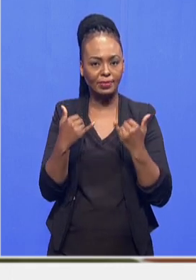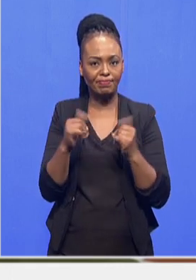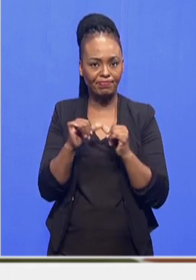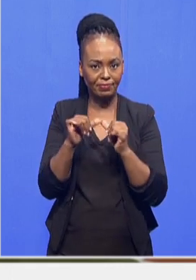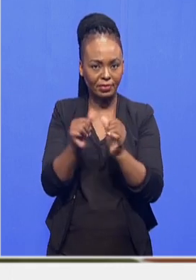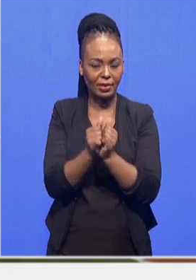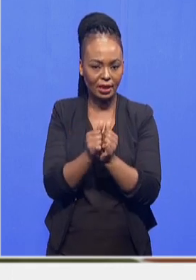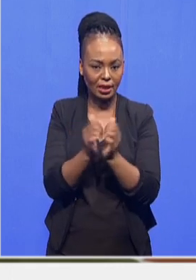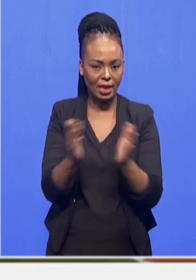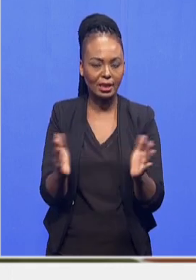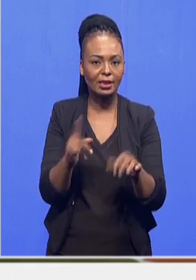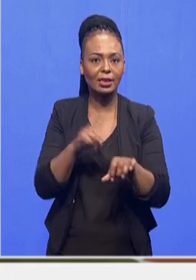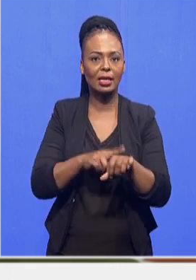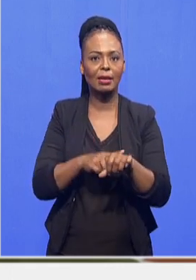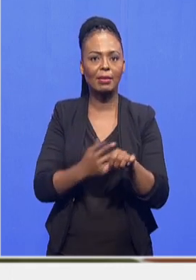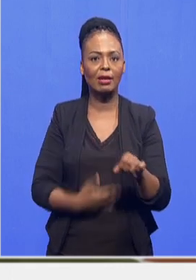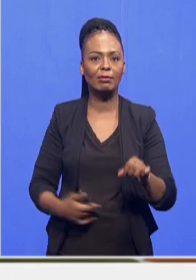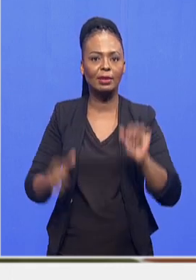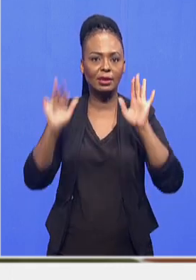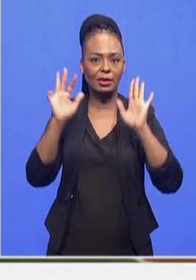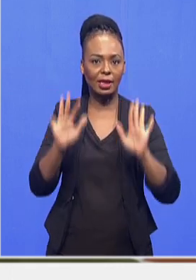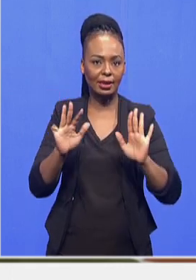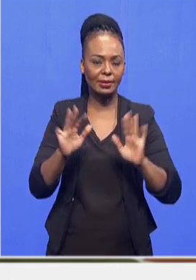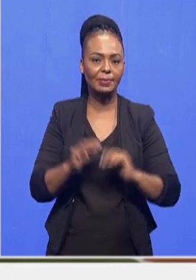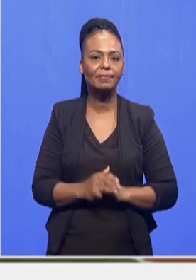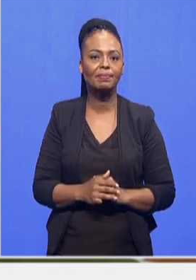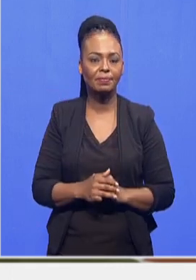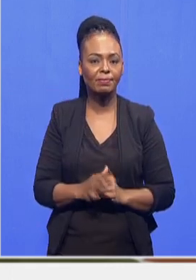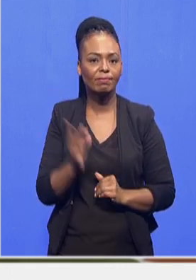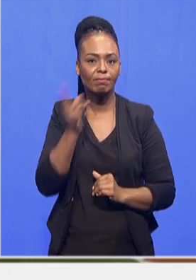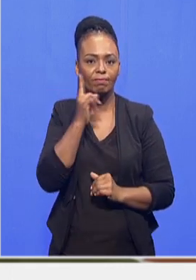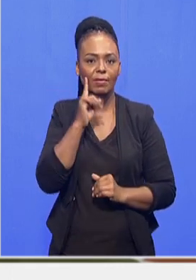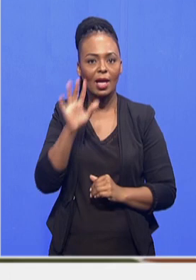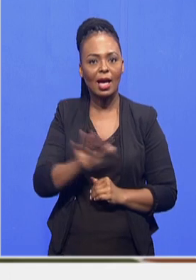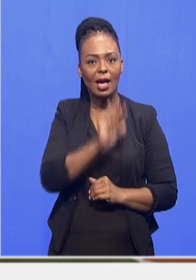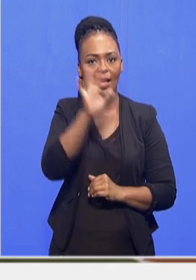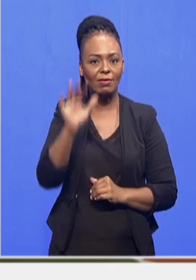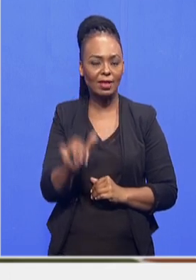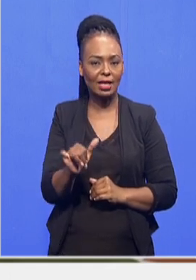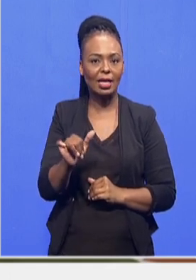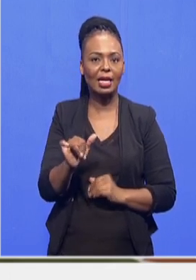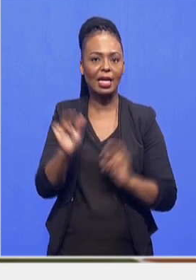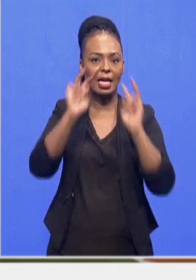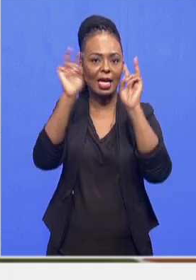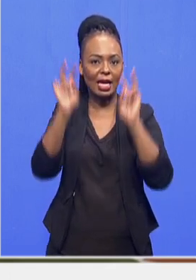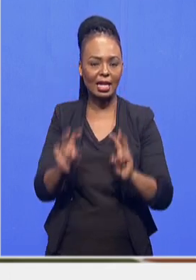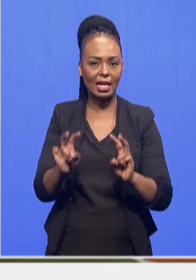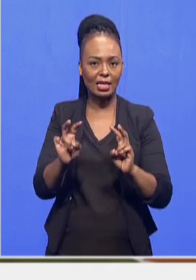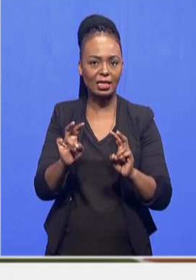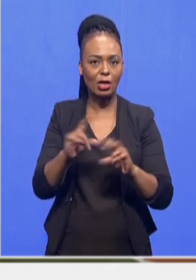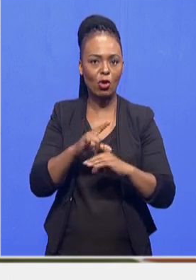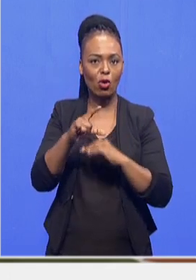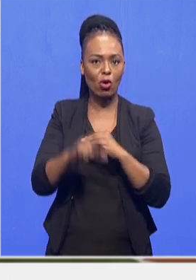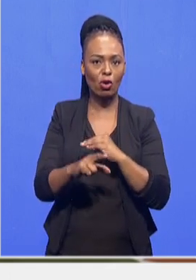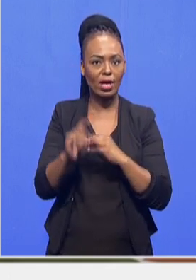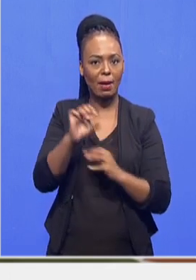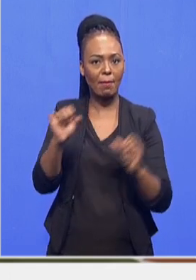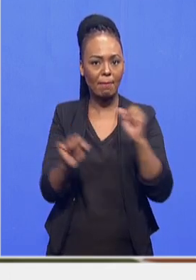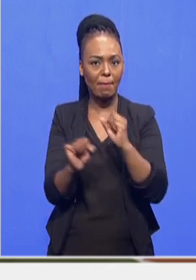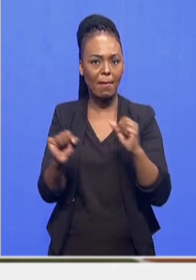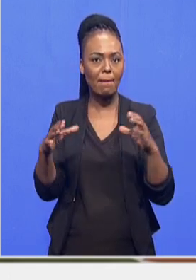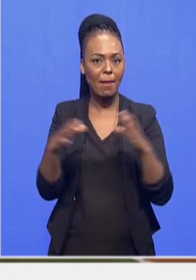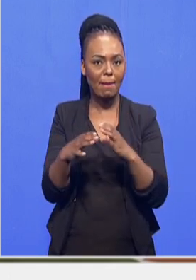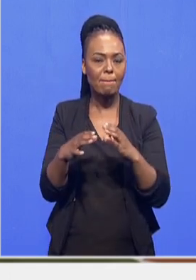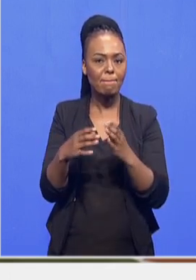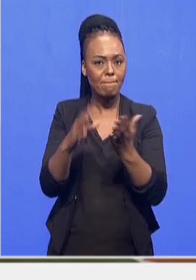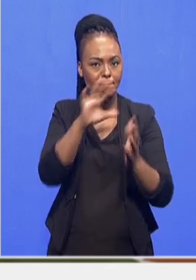about 9:30 or so. This is where we'll see the Africa Energy Colloquium just sit, those ideas just coming in